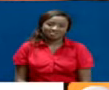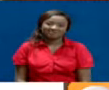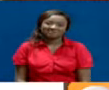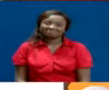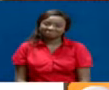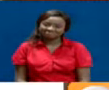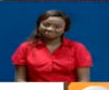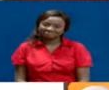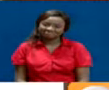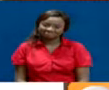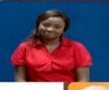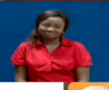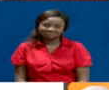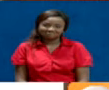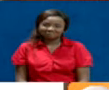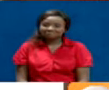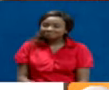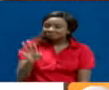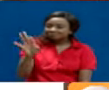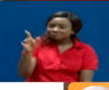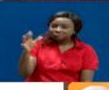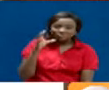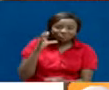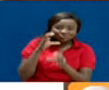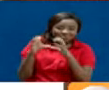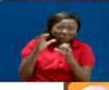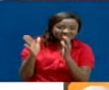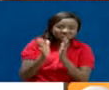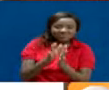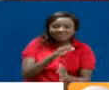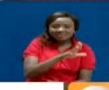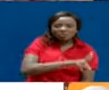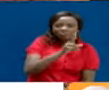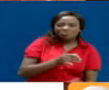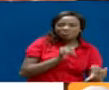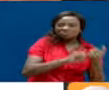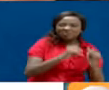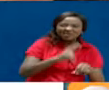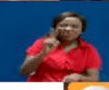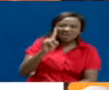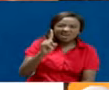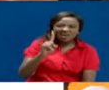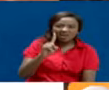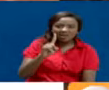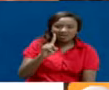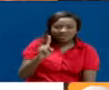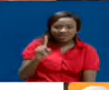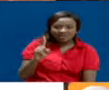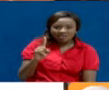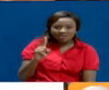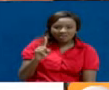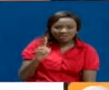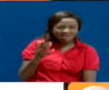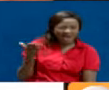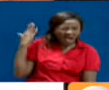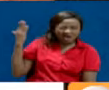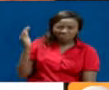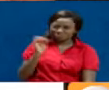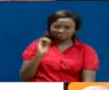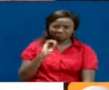been friends. When was the last time you spoke to Margaret or Mama Ngina? Wow. Not long time